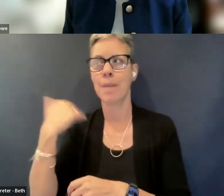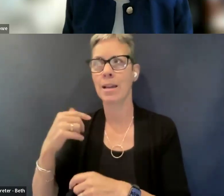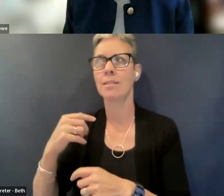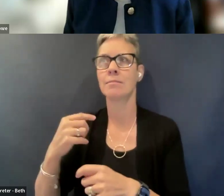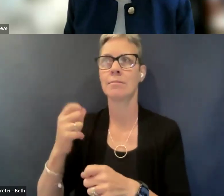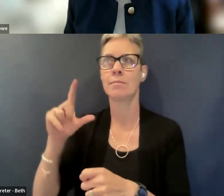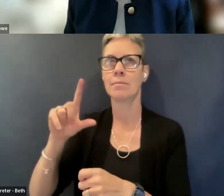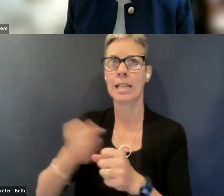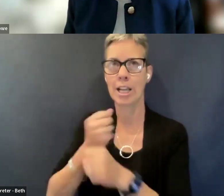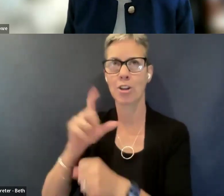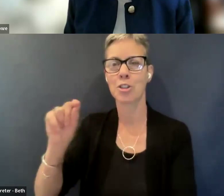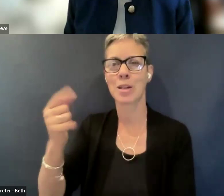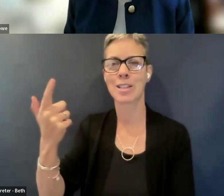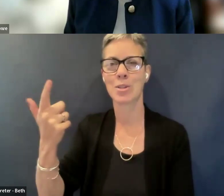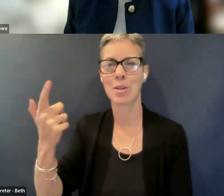2021, 21.